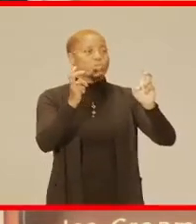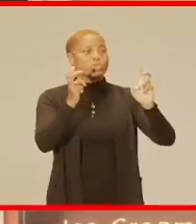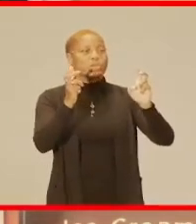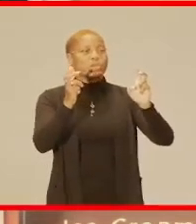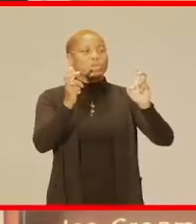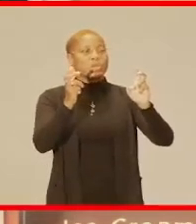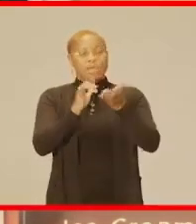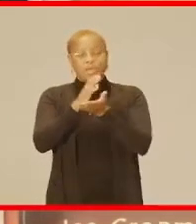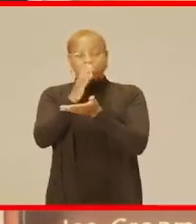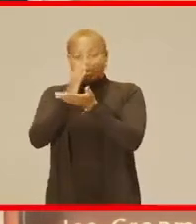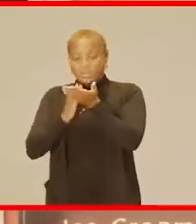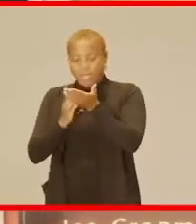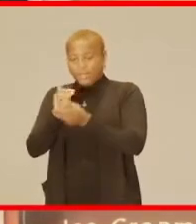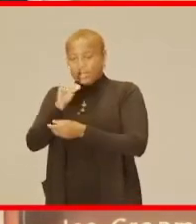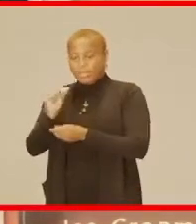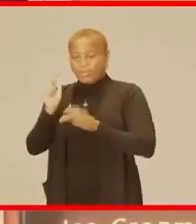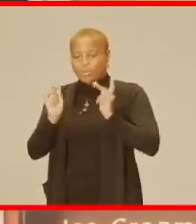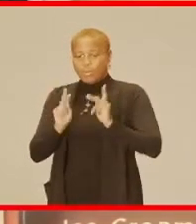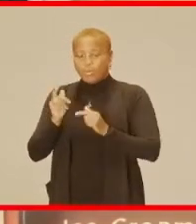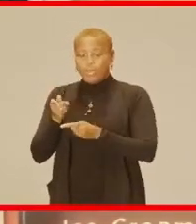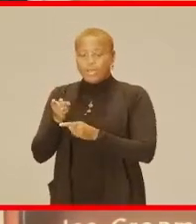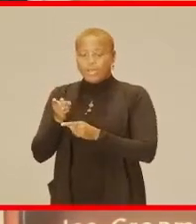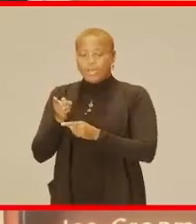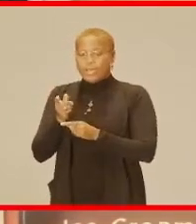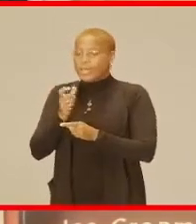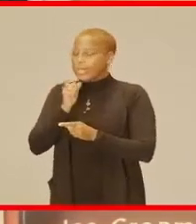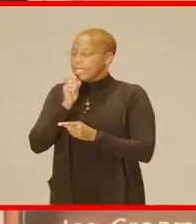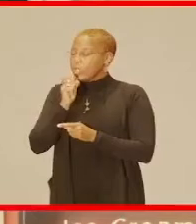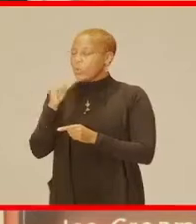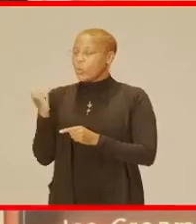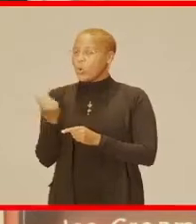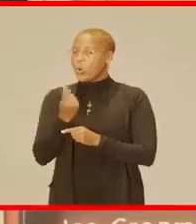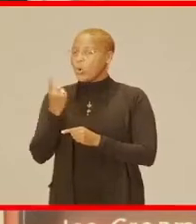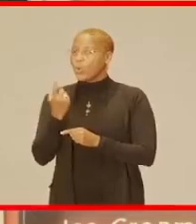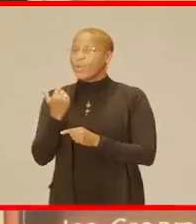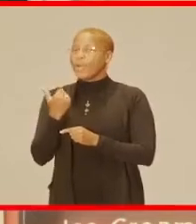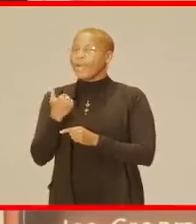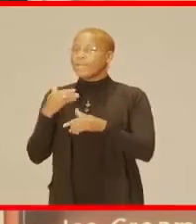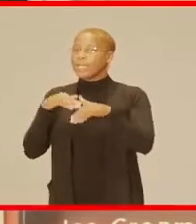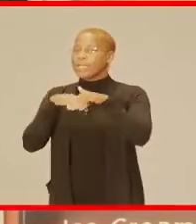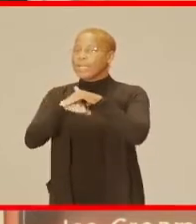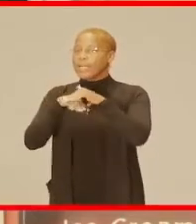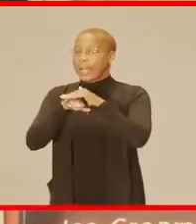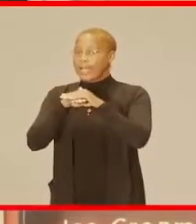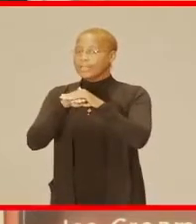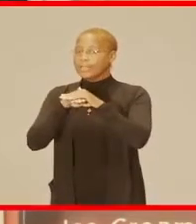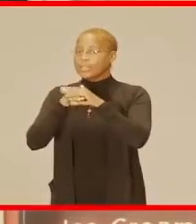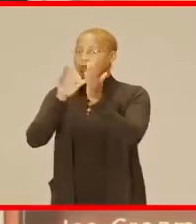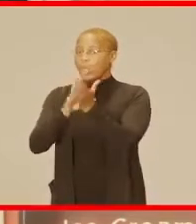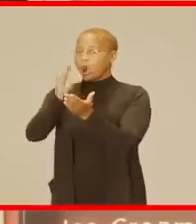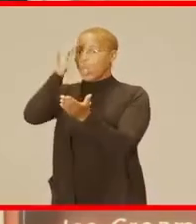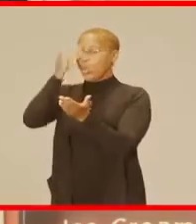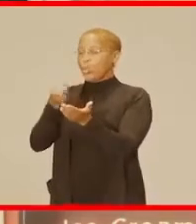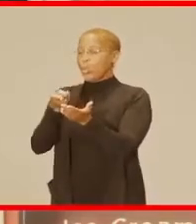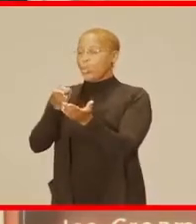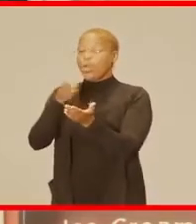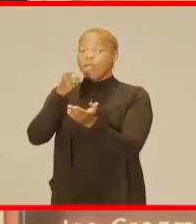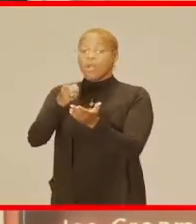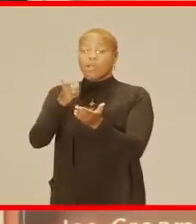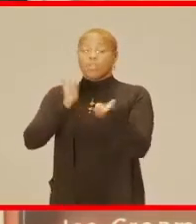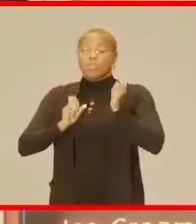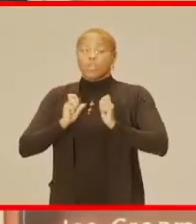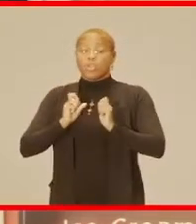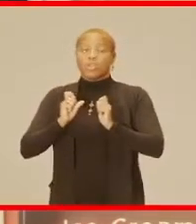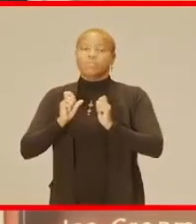some people with disabilities don't always have access to learn about. Cells at Work is a show about the